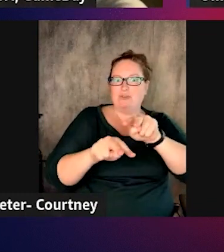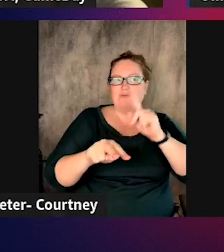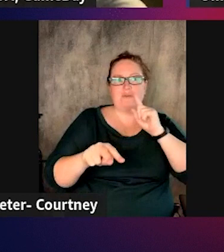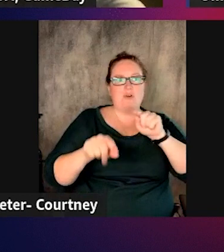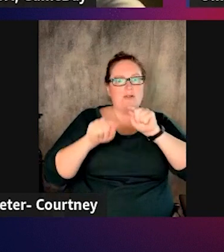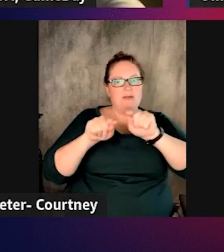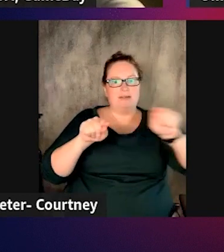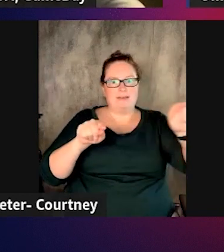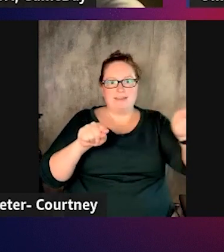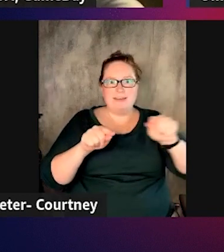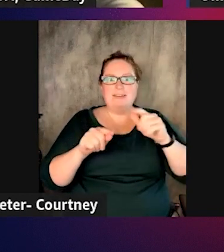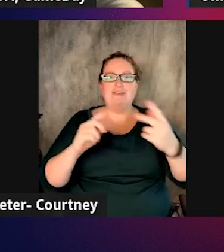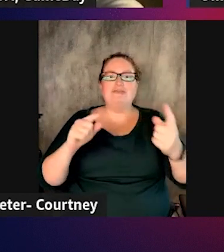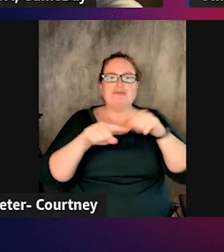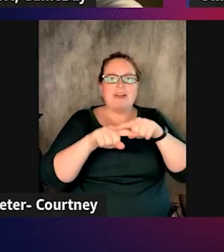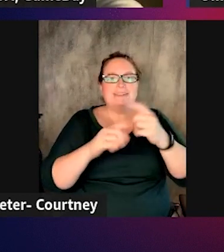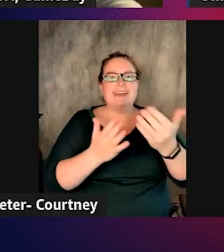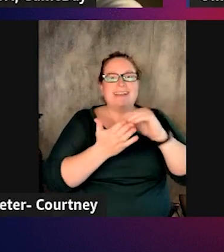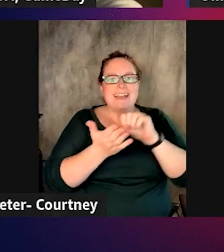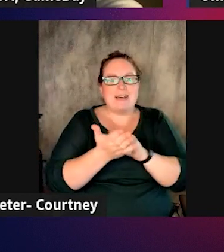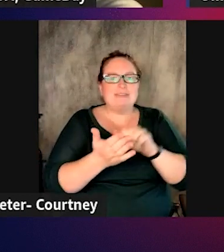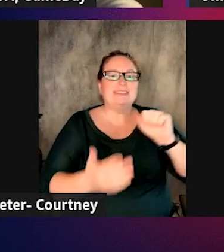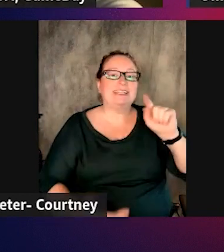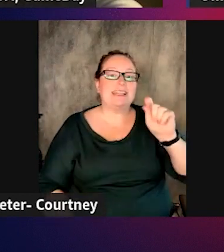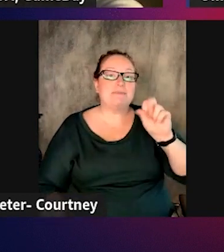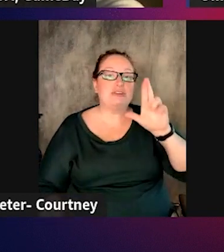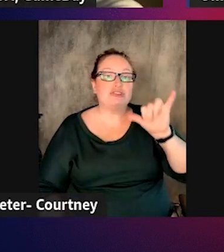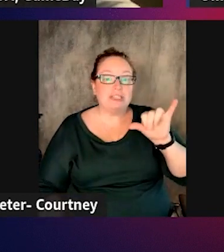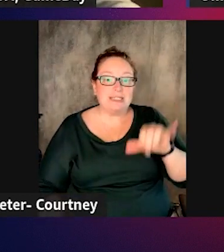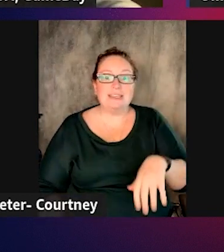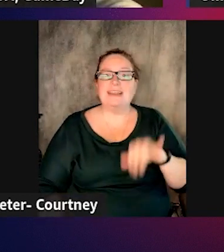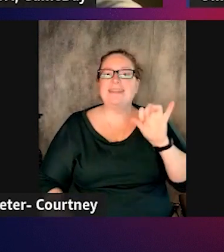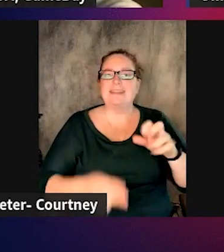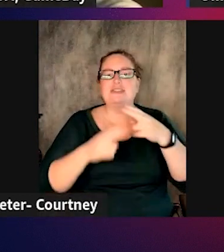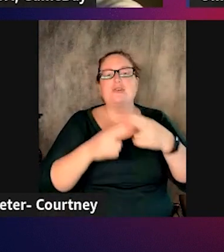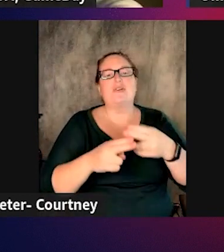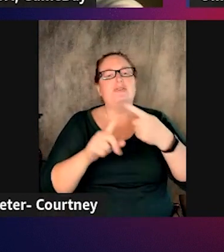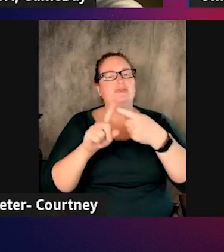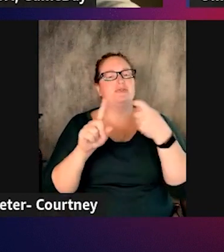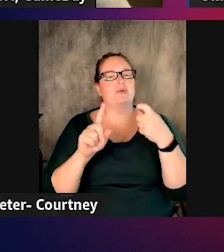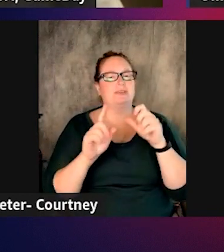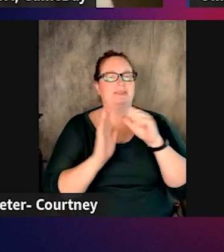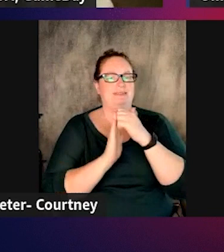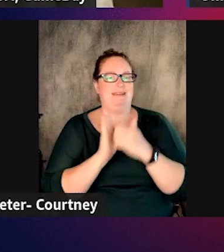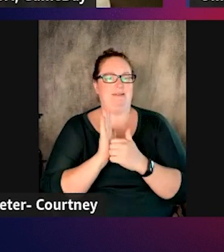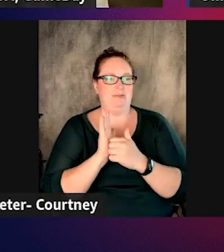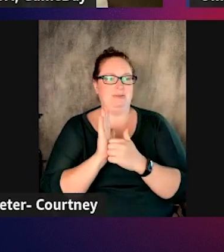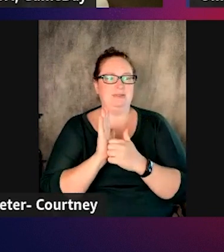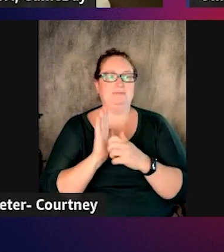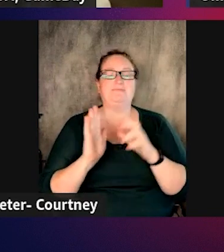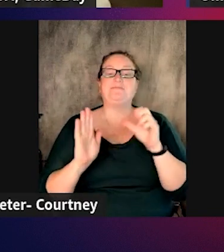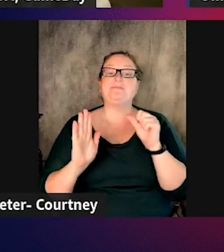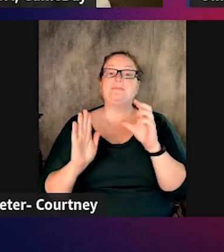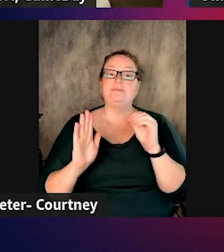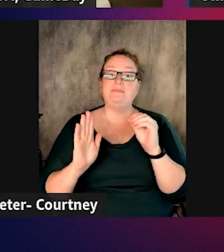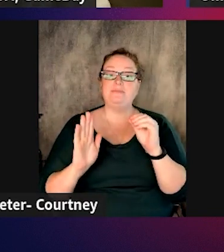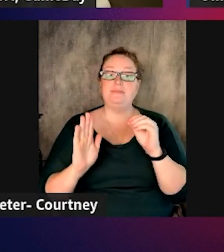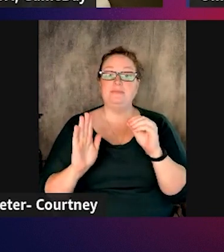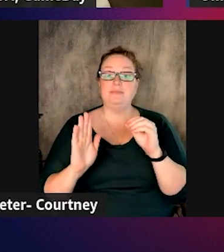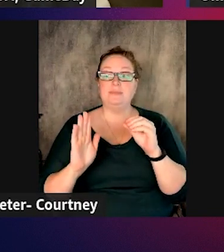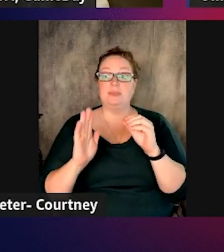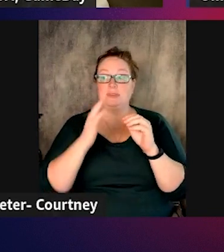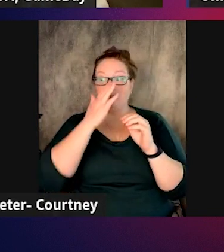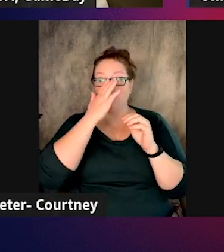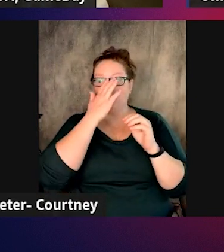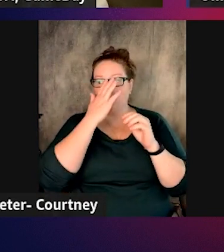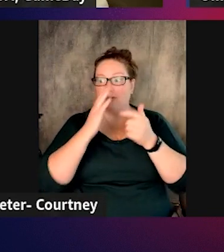across many individual accounts, which we call as source accounts. So all you need to do is to define your monitoring account